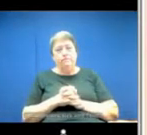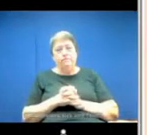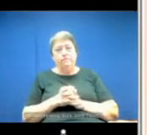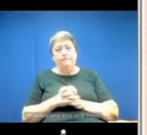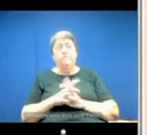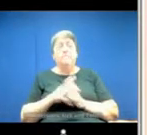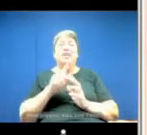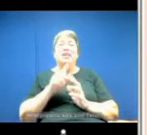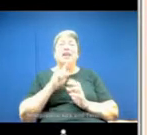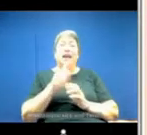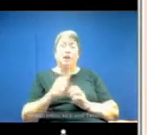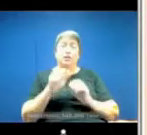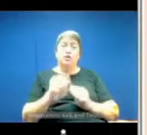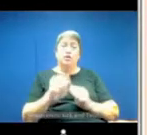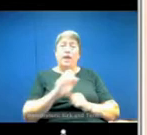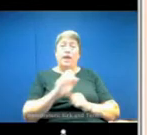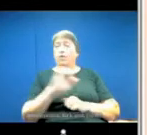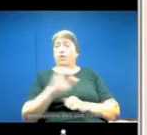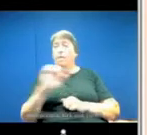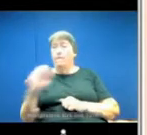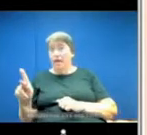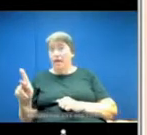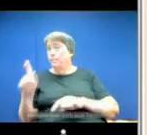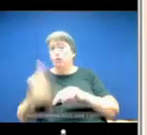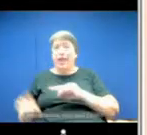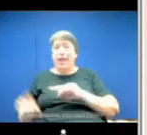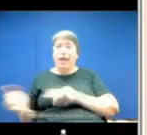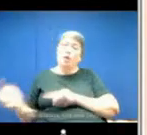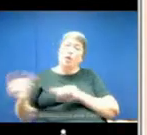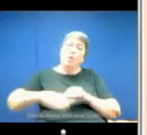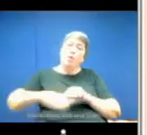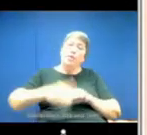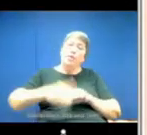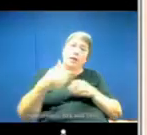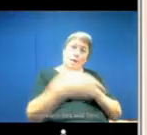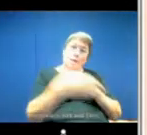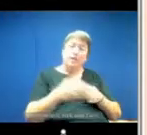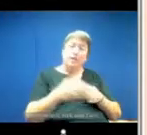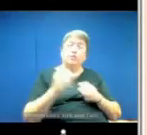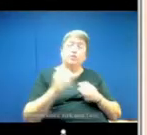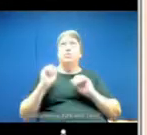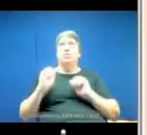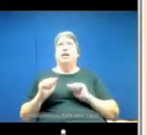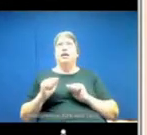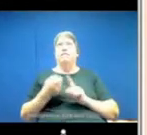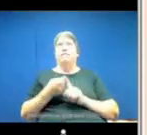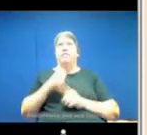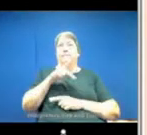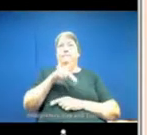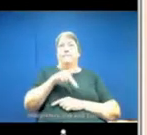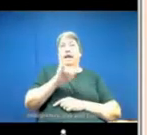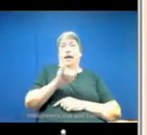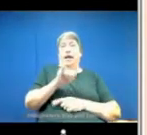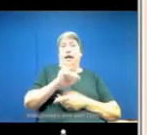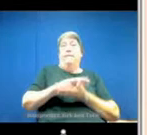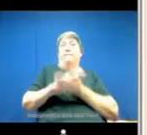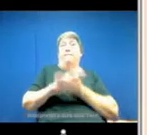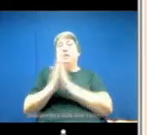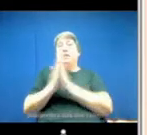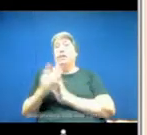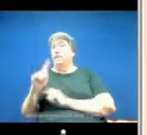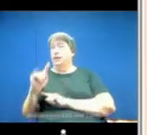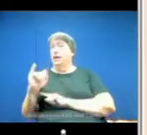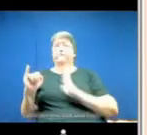Actually, you can go back. You can't go the other way. So you can go from proceedings work to table work,